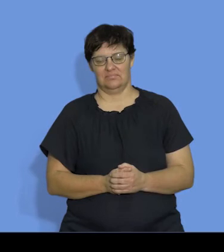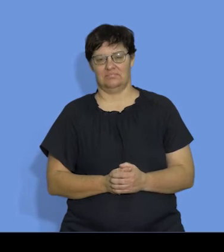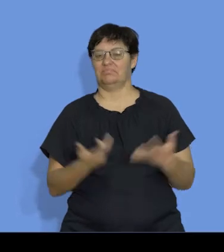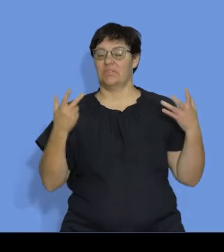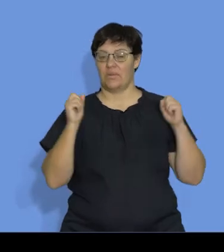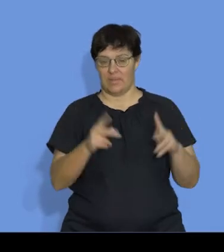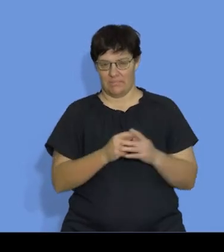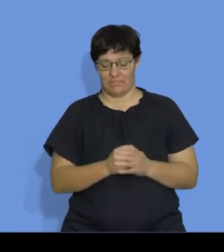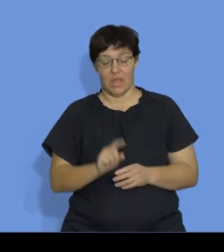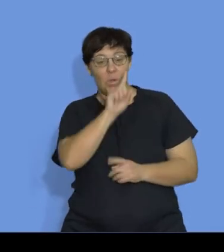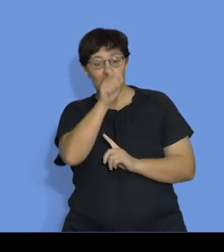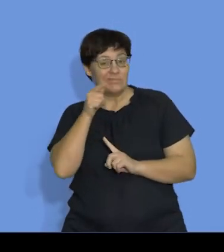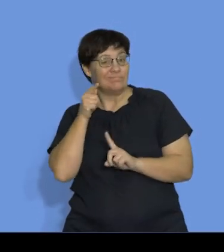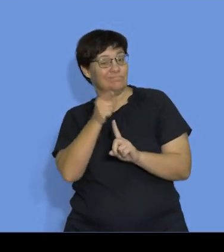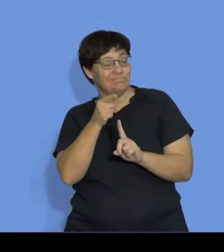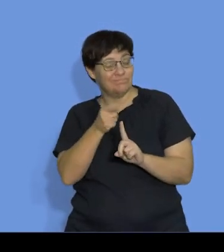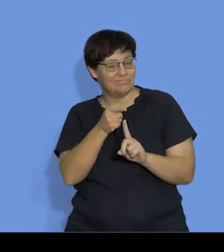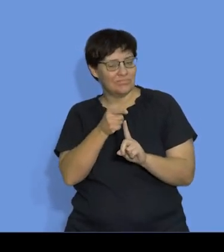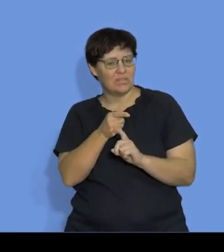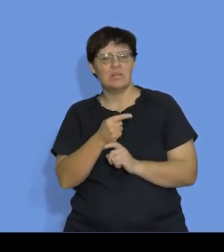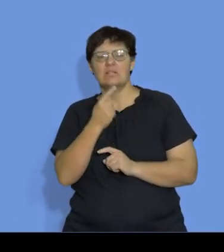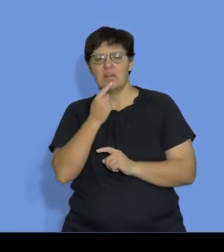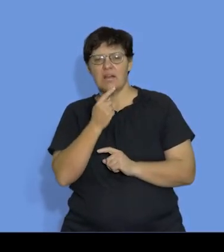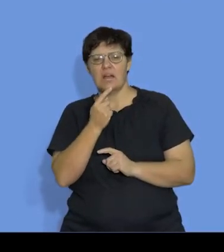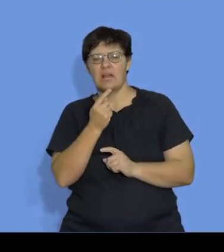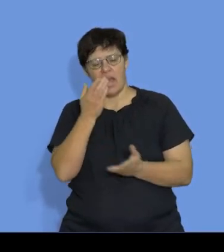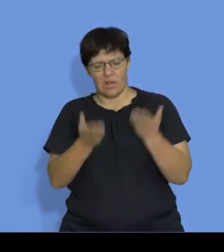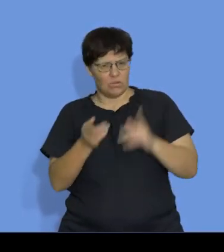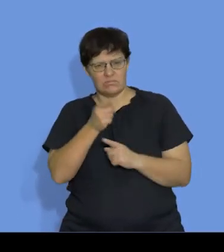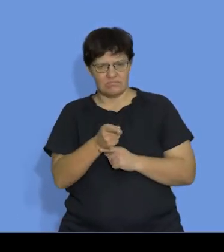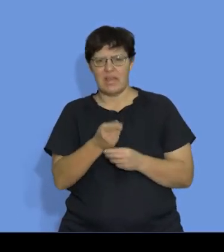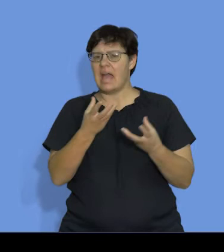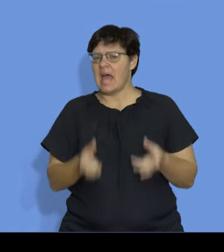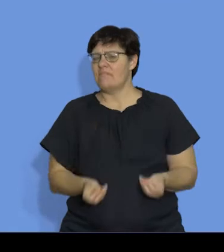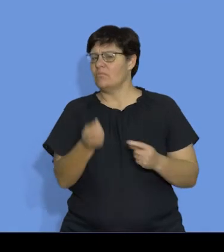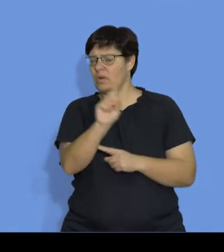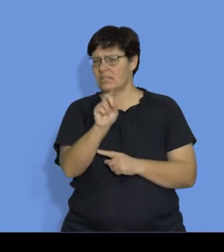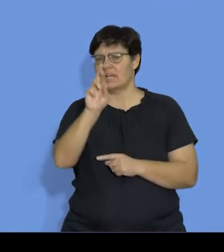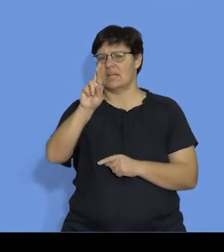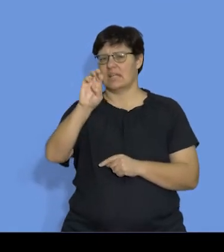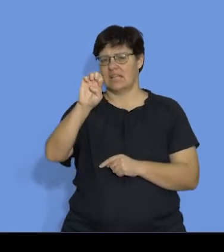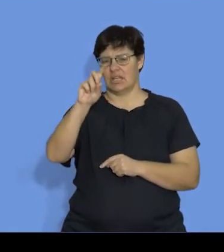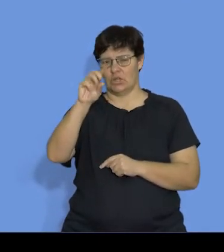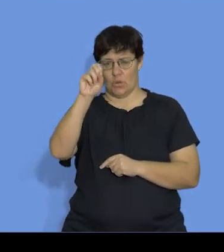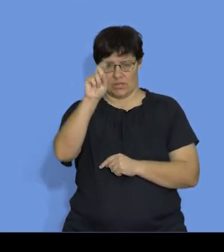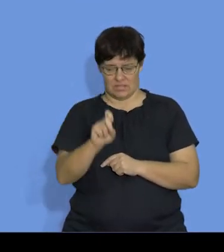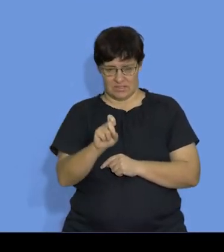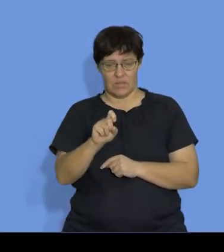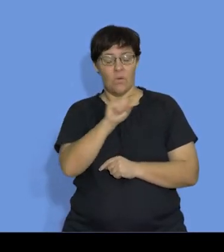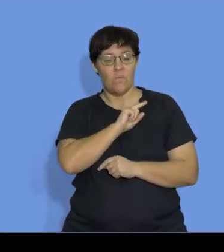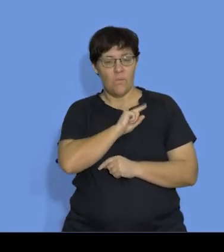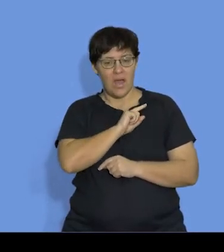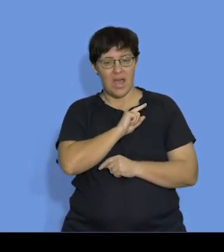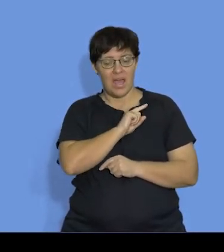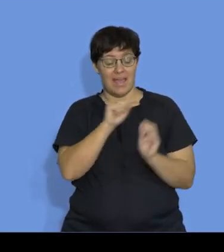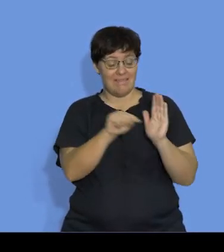Okay, in this question, it says here, the equation below represents a redox reaction that has a lot to do with the transfer of electrons.